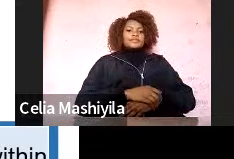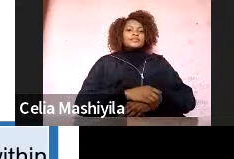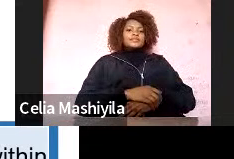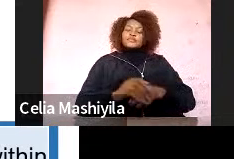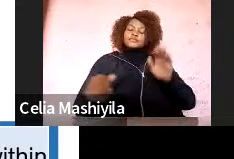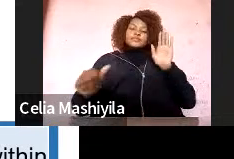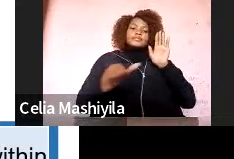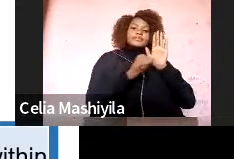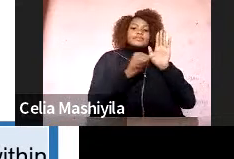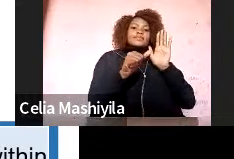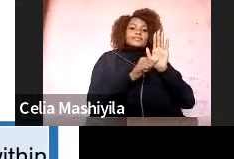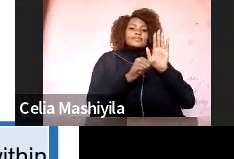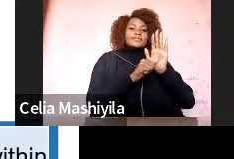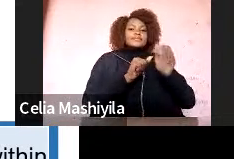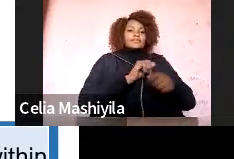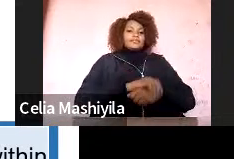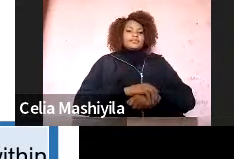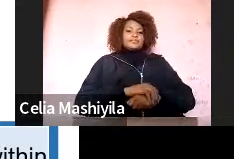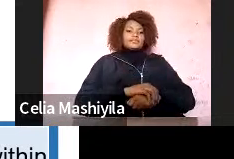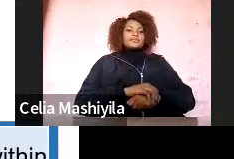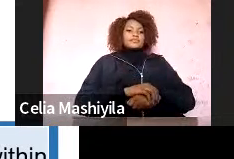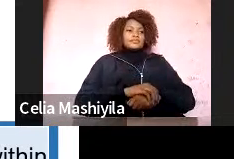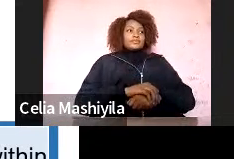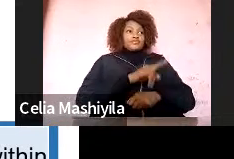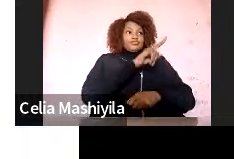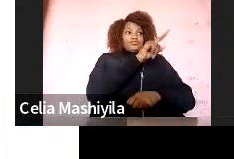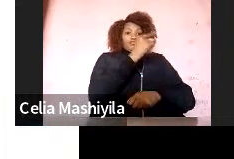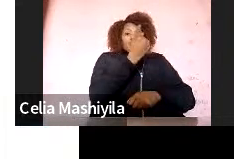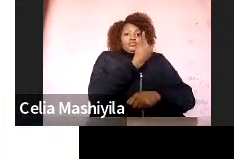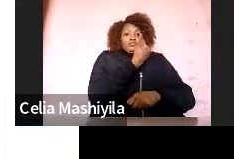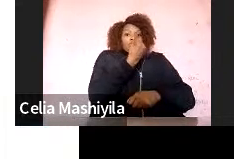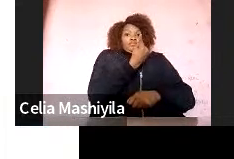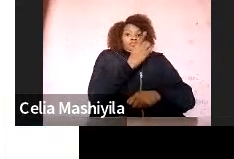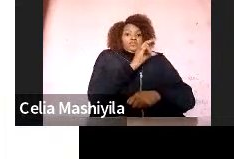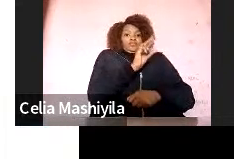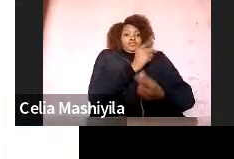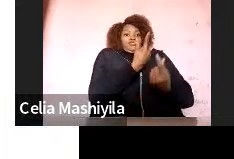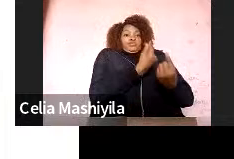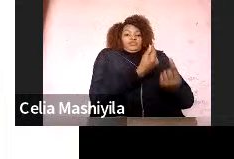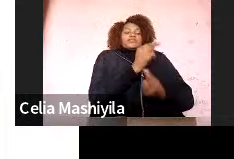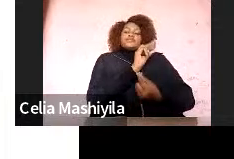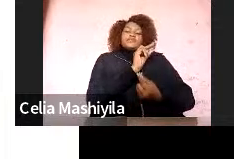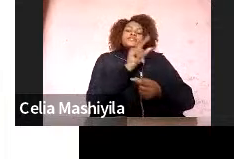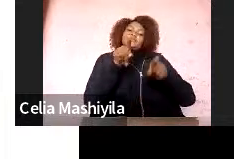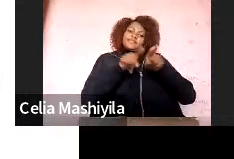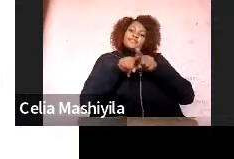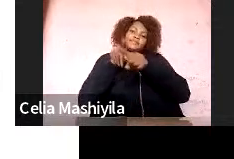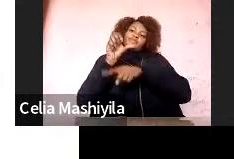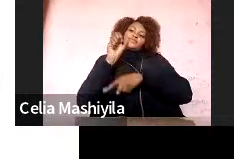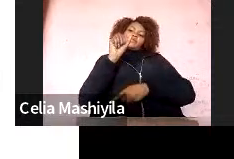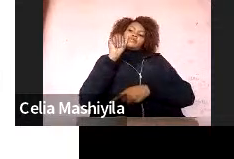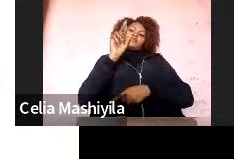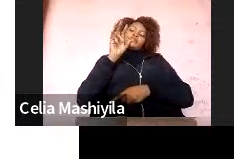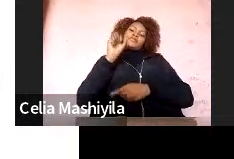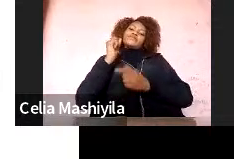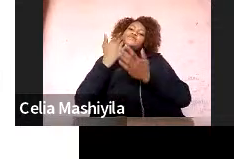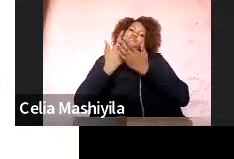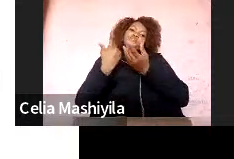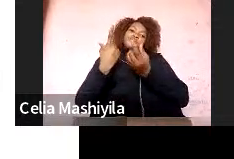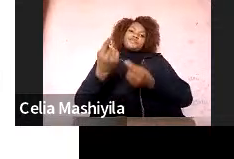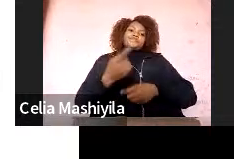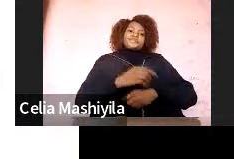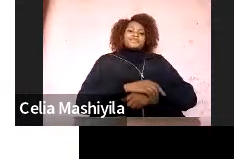only your obligation, but also SARS have an obligation. Now, if through the